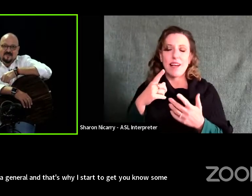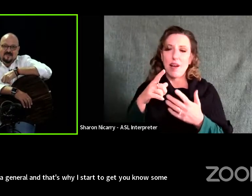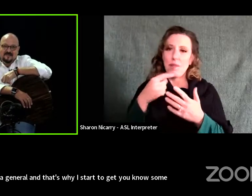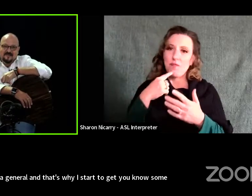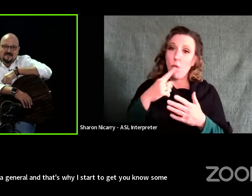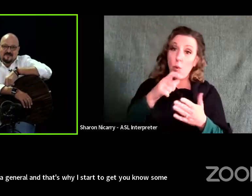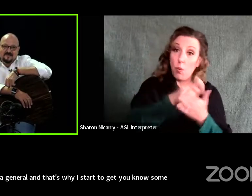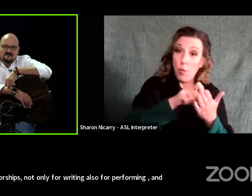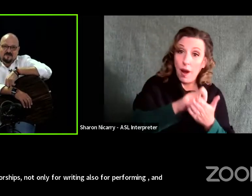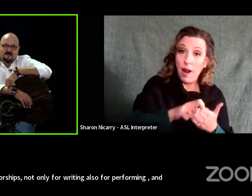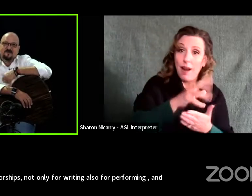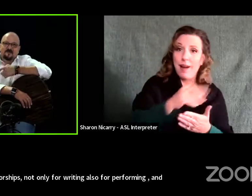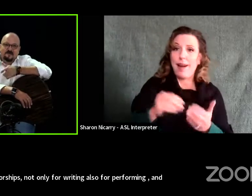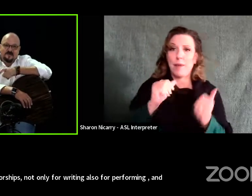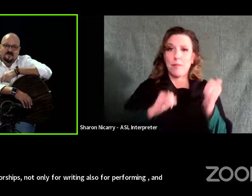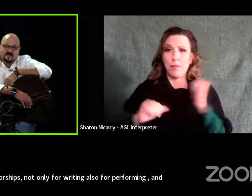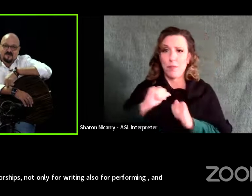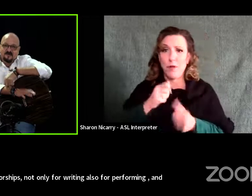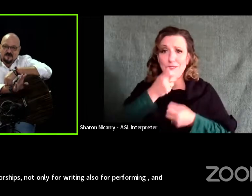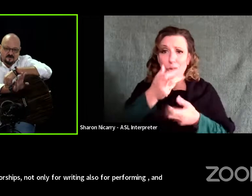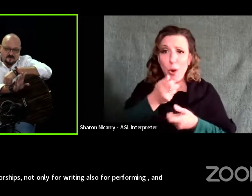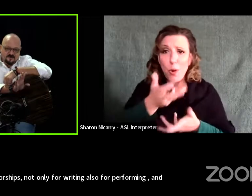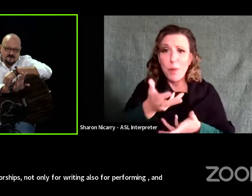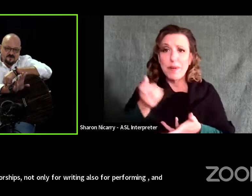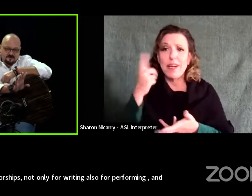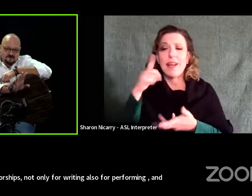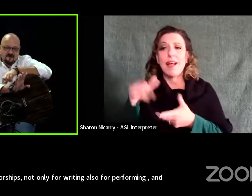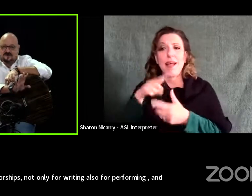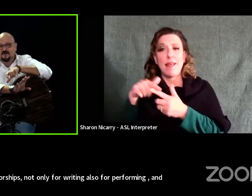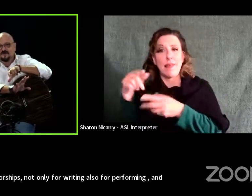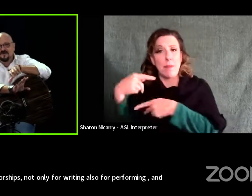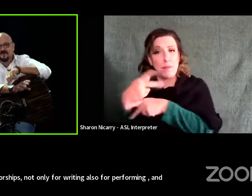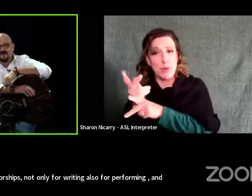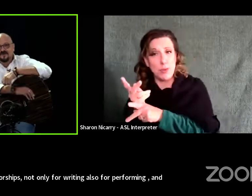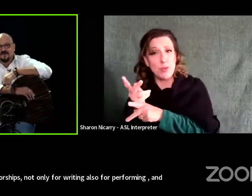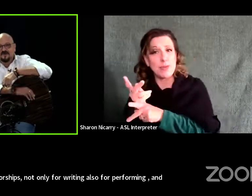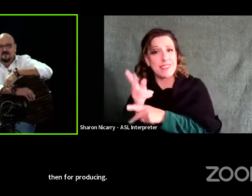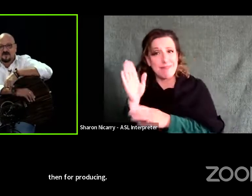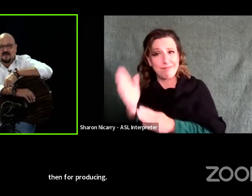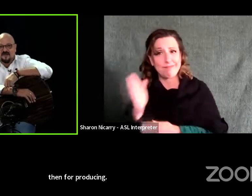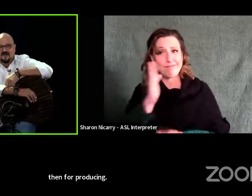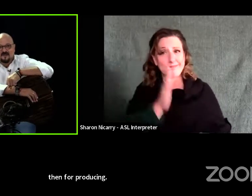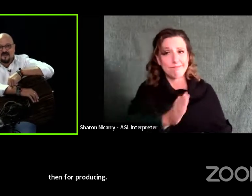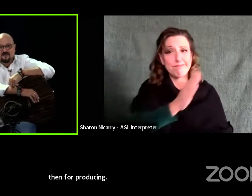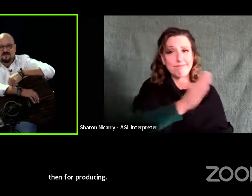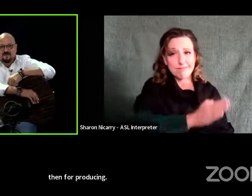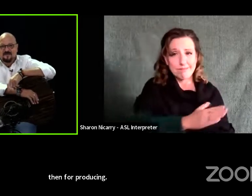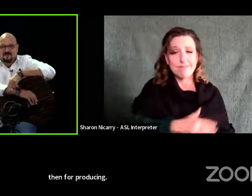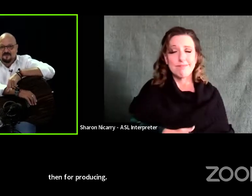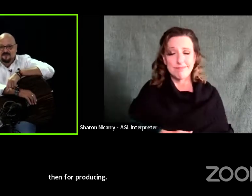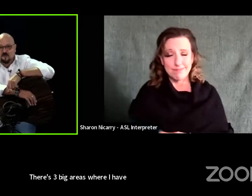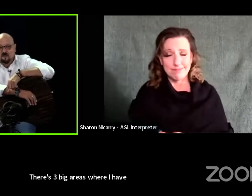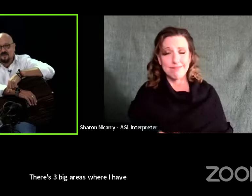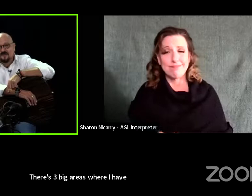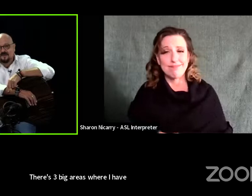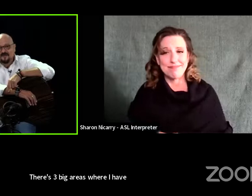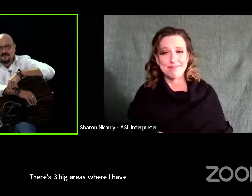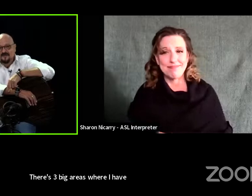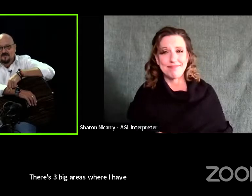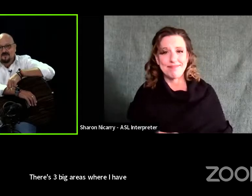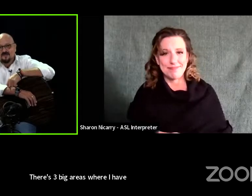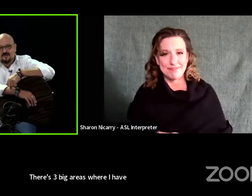and then for producing. There's three big areas where I have been